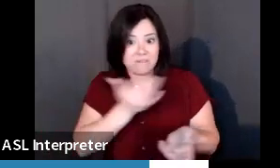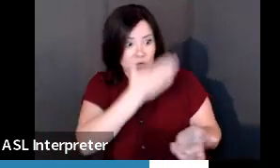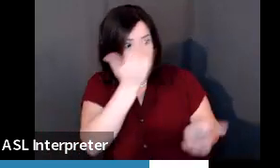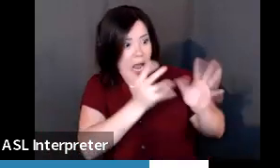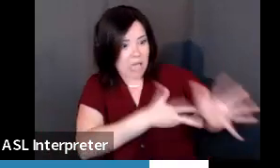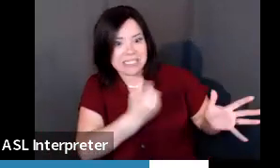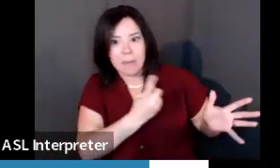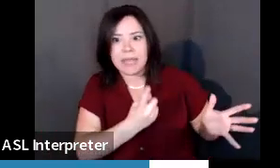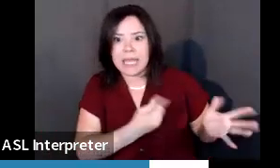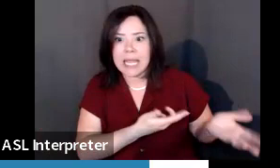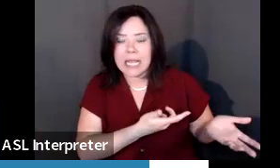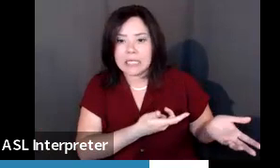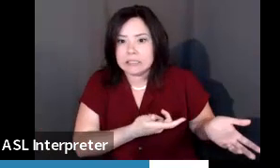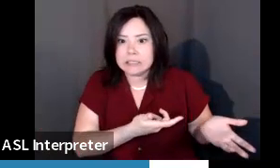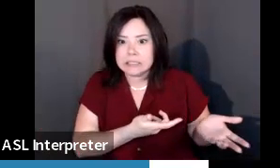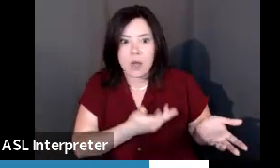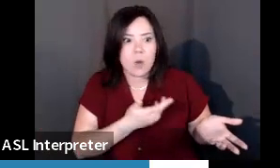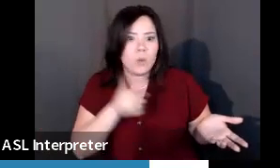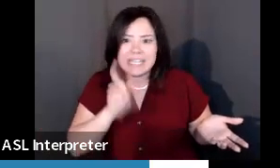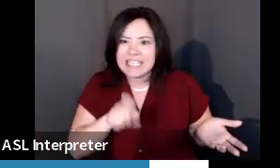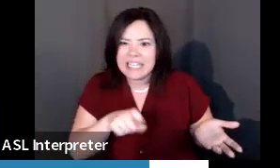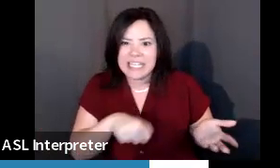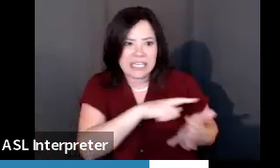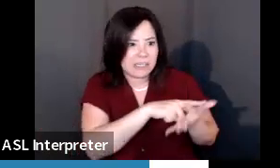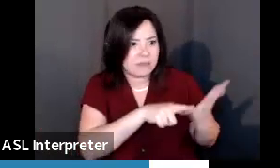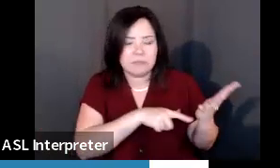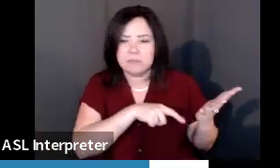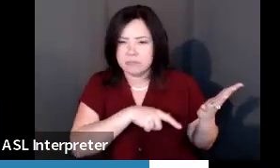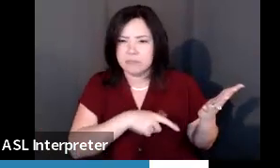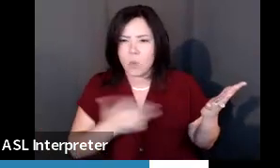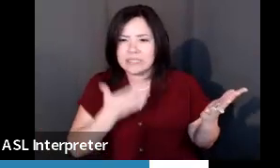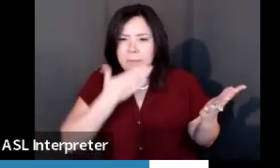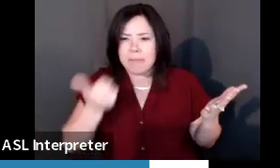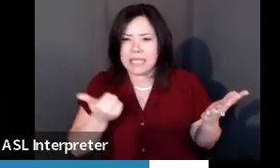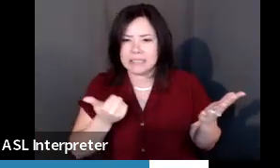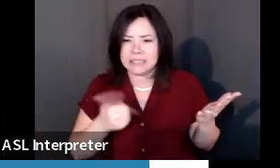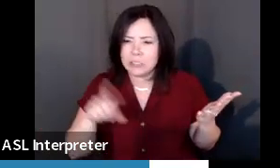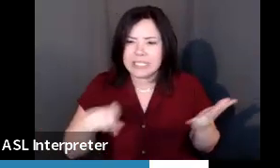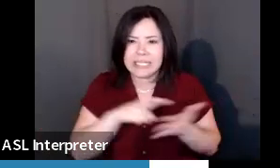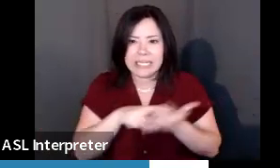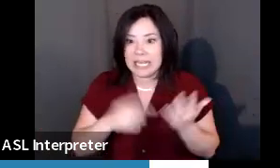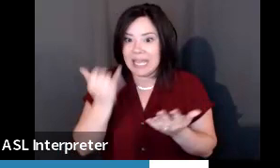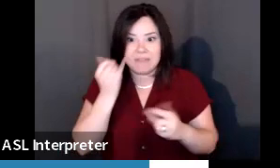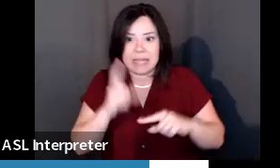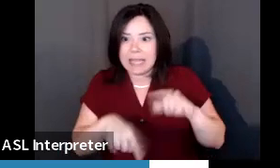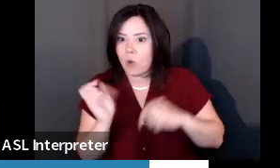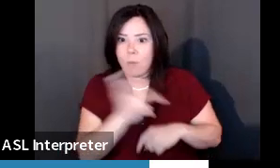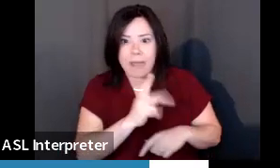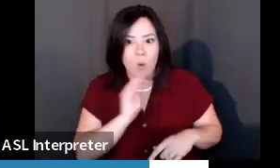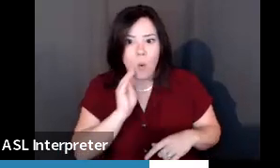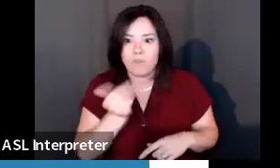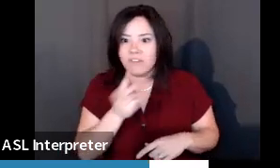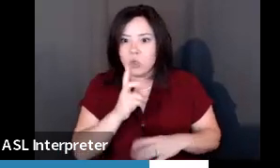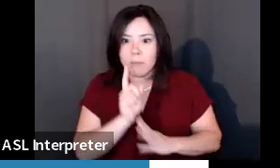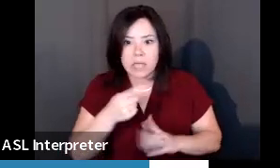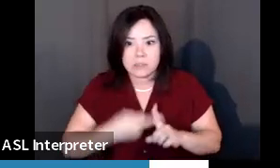without if they had to be displaced from their home for several days or weeks or even months? So that could be medication.